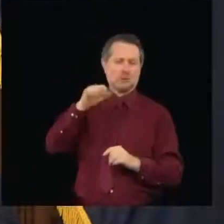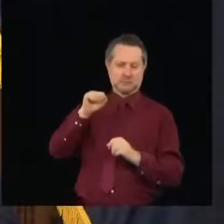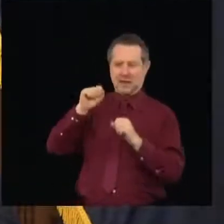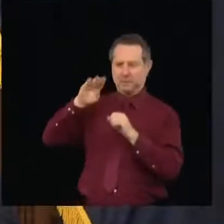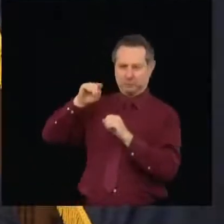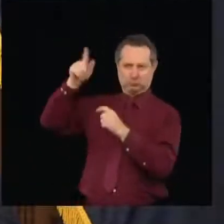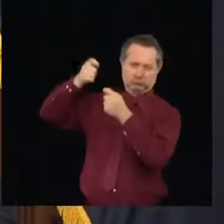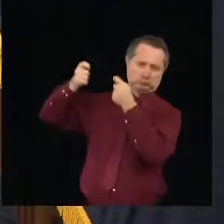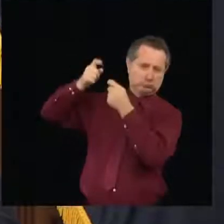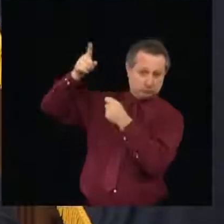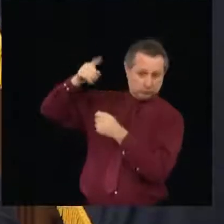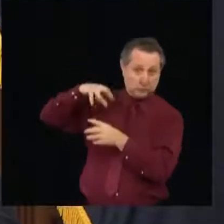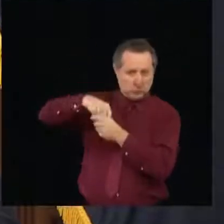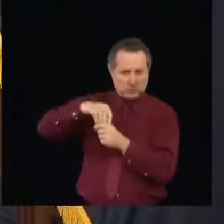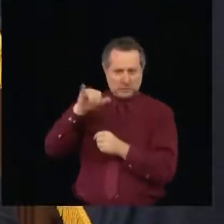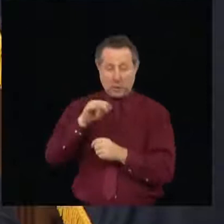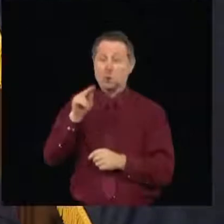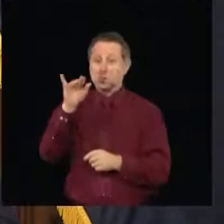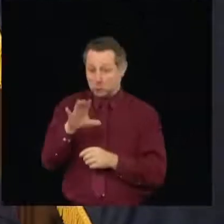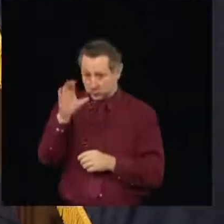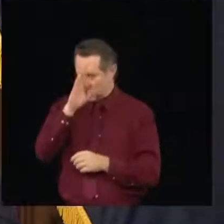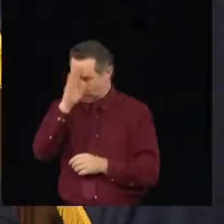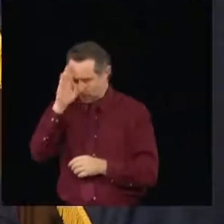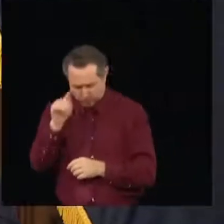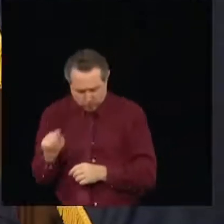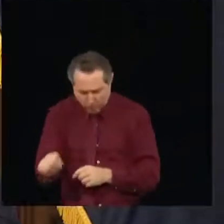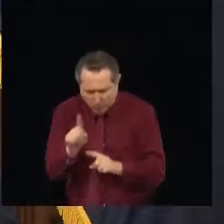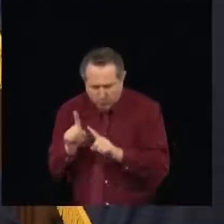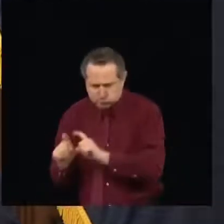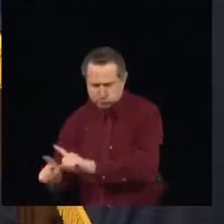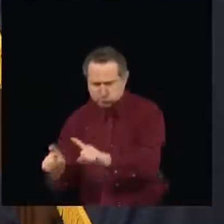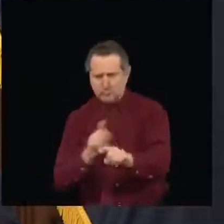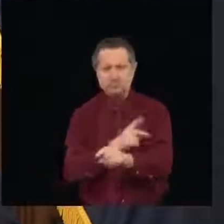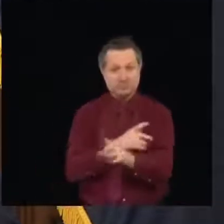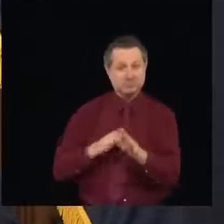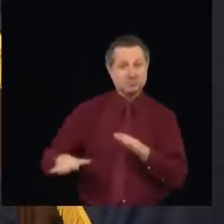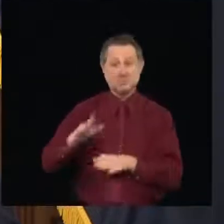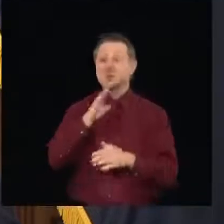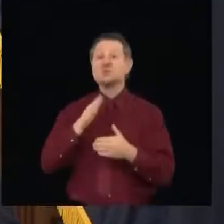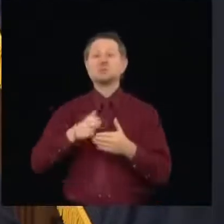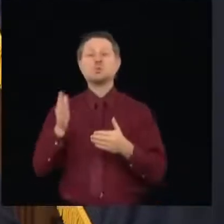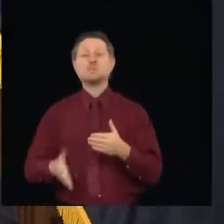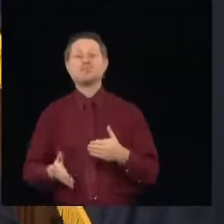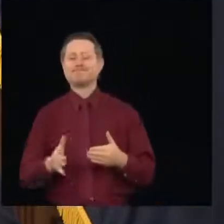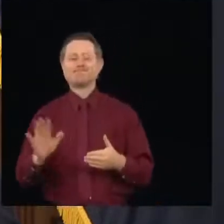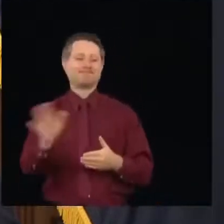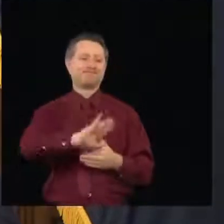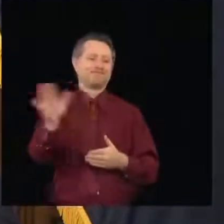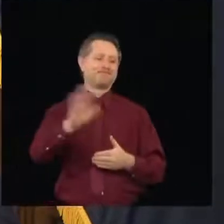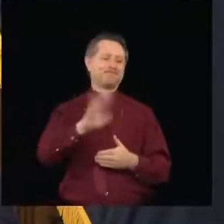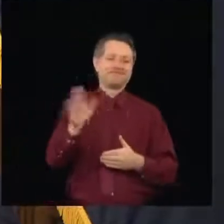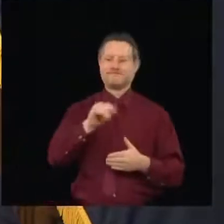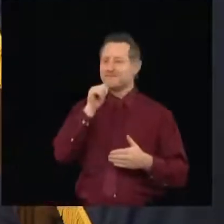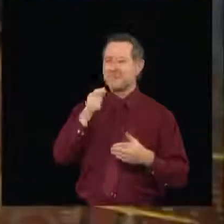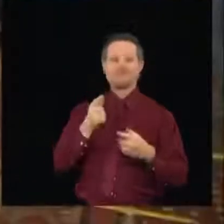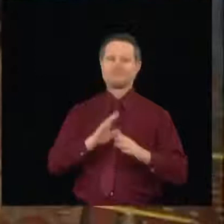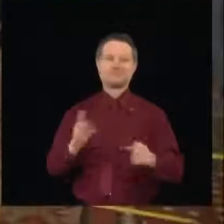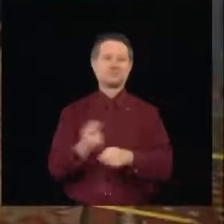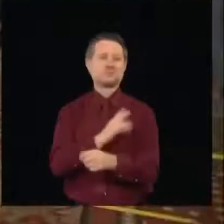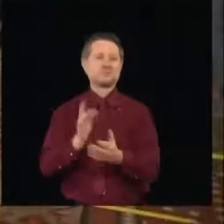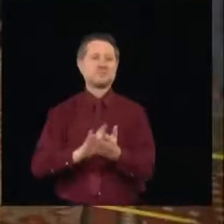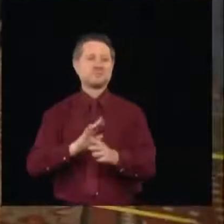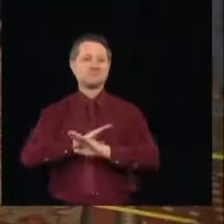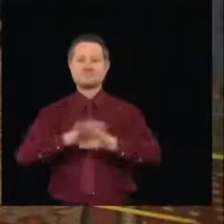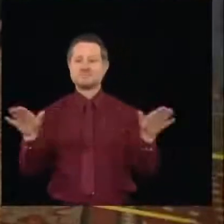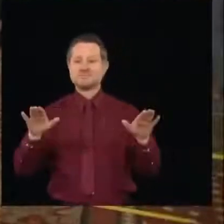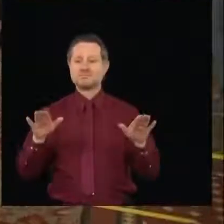York hospitals, and the tests suggested not to go ahead with the drug. Yes? Can you